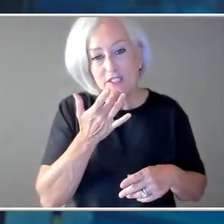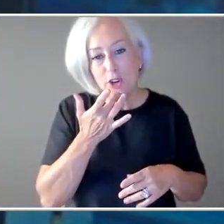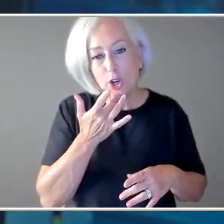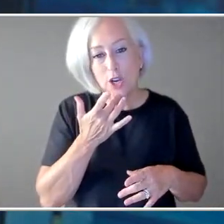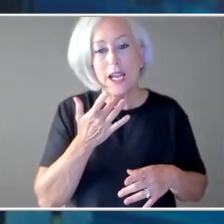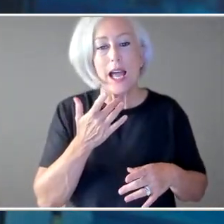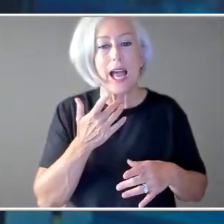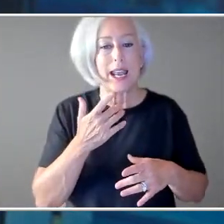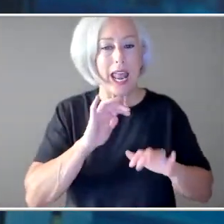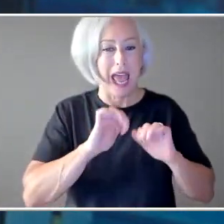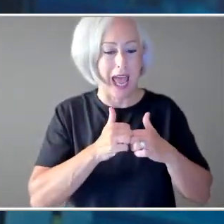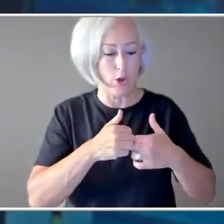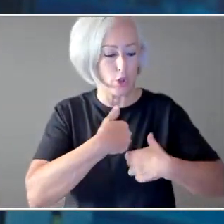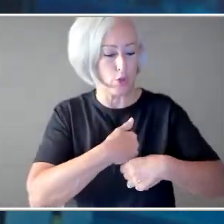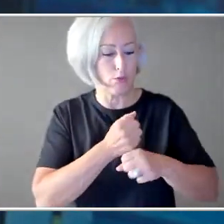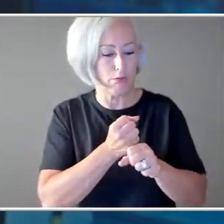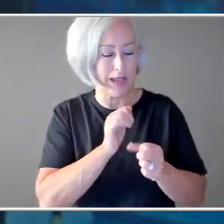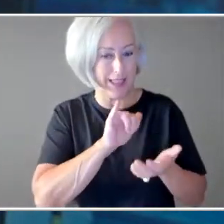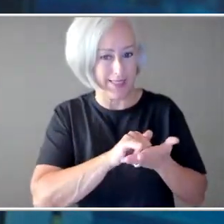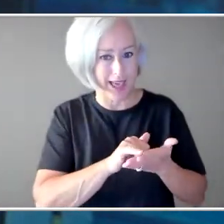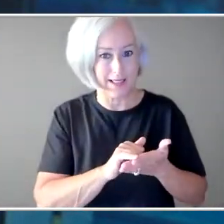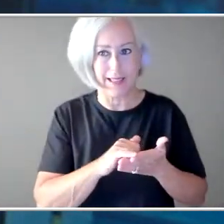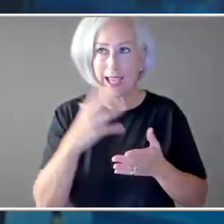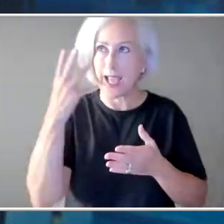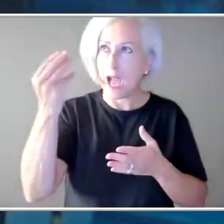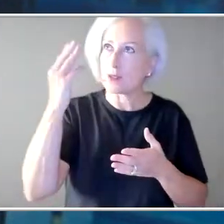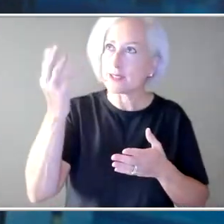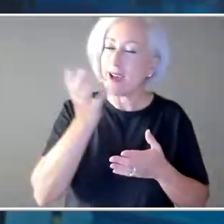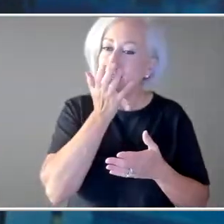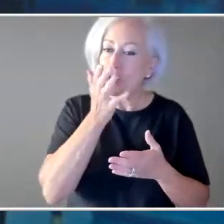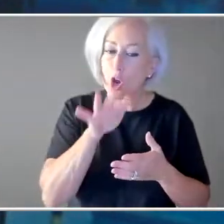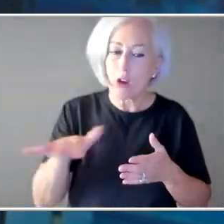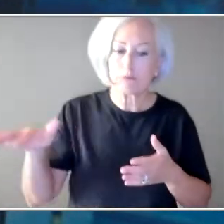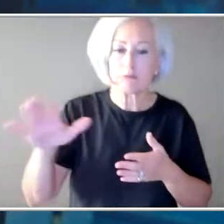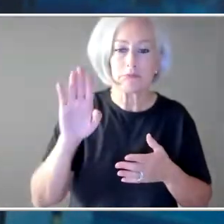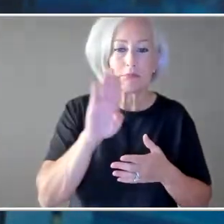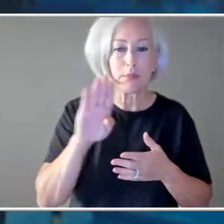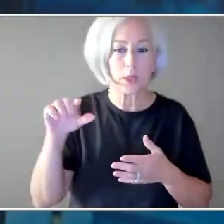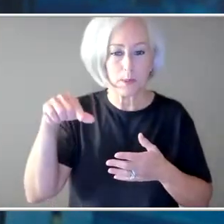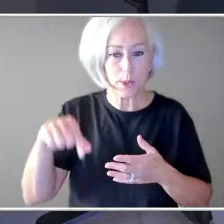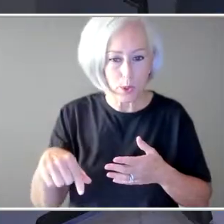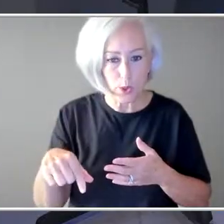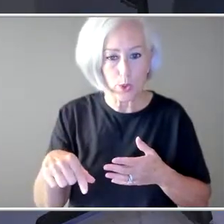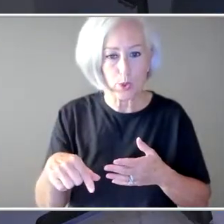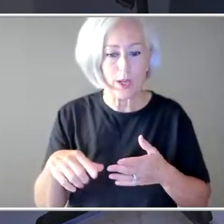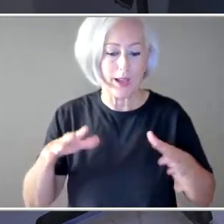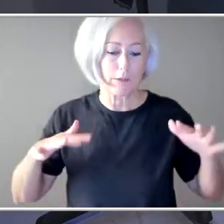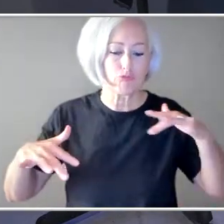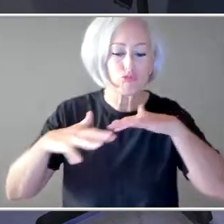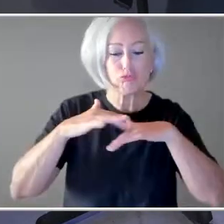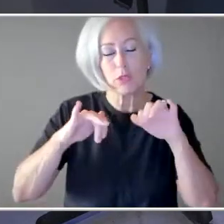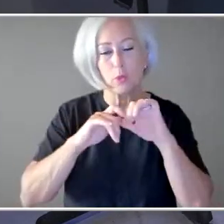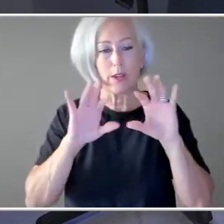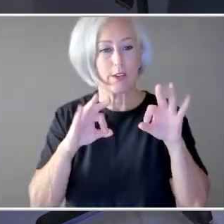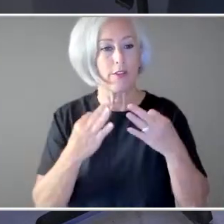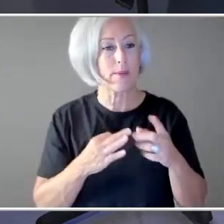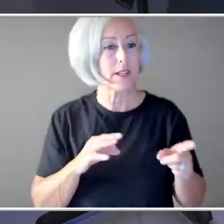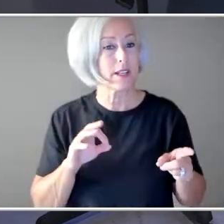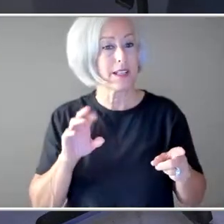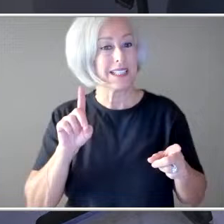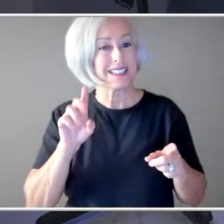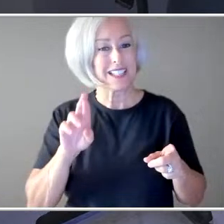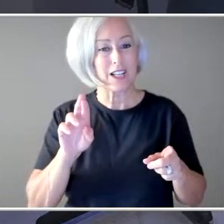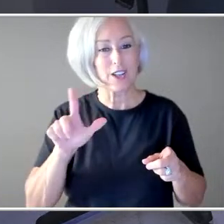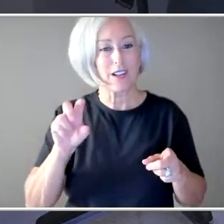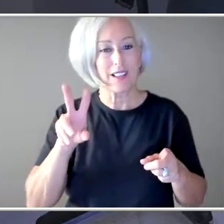out in the backyard and grilling something and hanging out with your family may be what you really love about that. Dr. Love, you recently launched a crowdfunding effort for